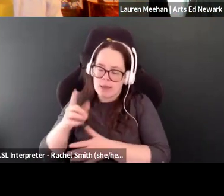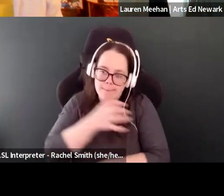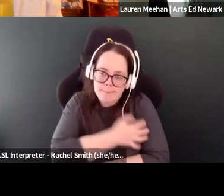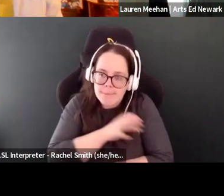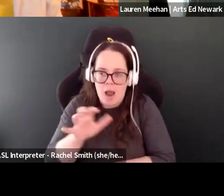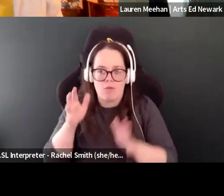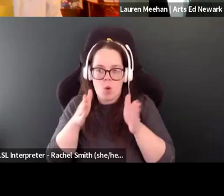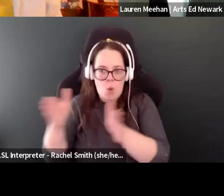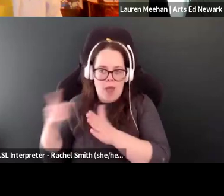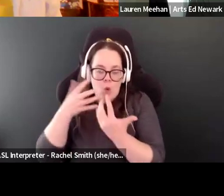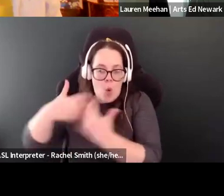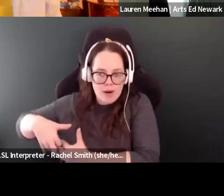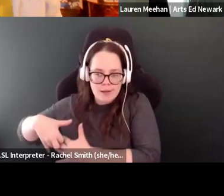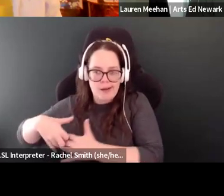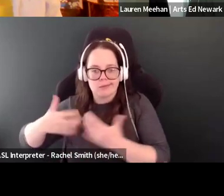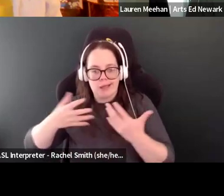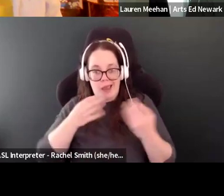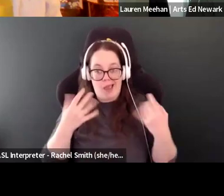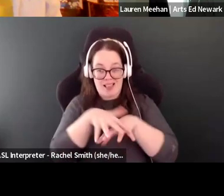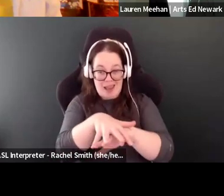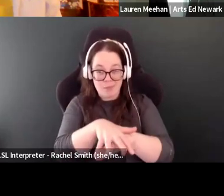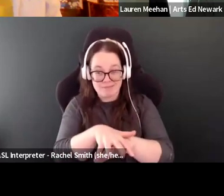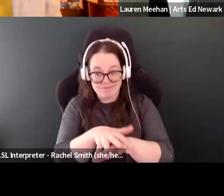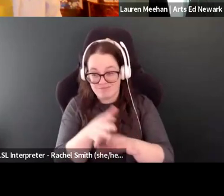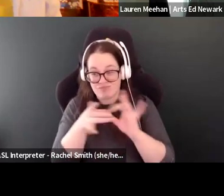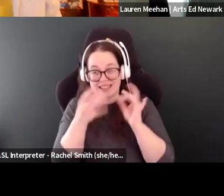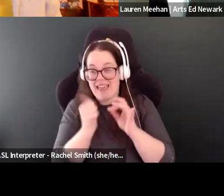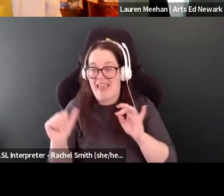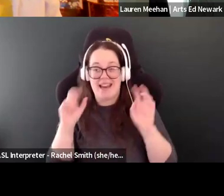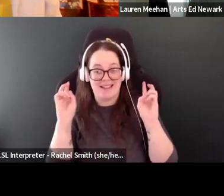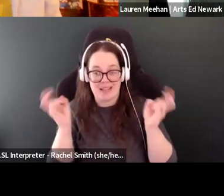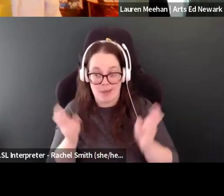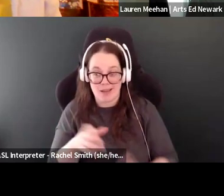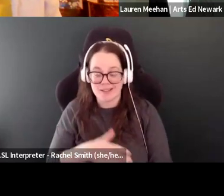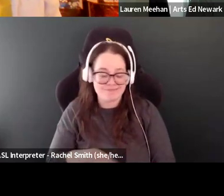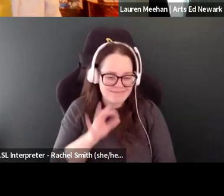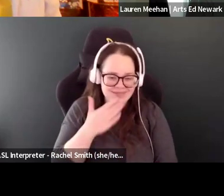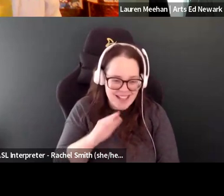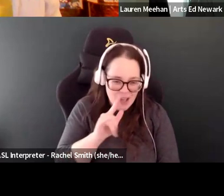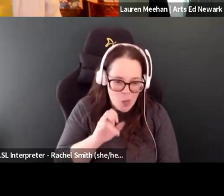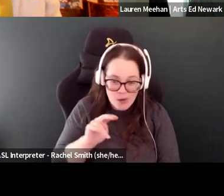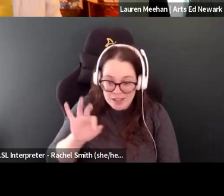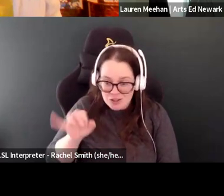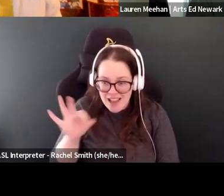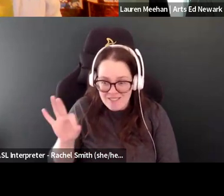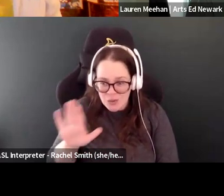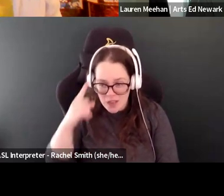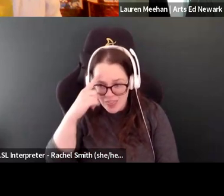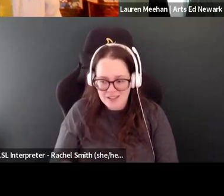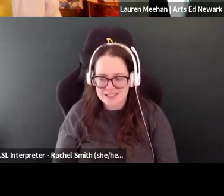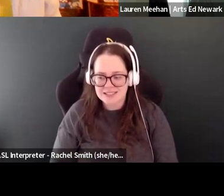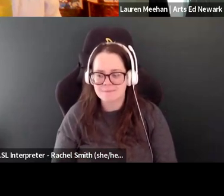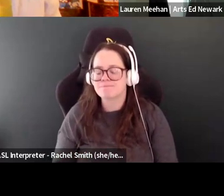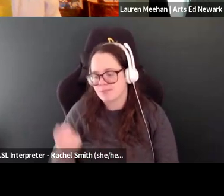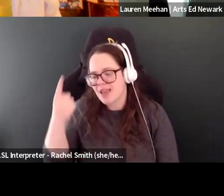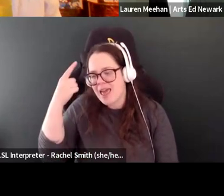alignment around any issue. Oh, great. Thank you, Lauren. How about you, Jeff? Your thoughts? Yeah, well, I mean, I think arts and